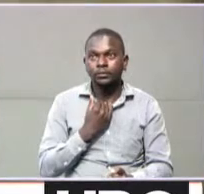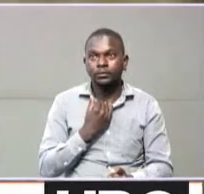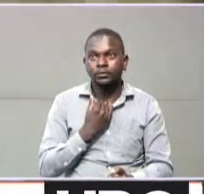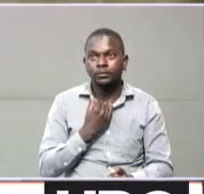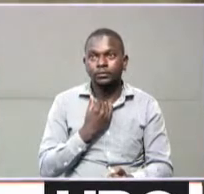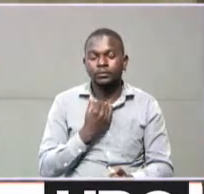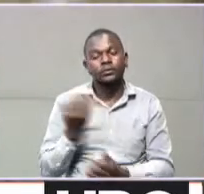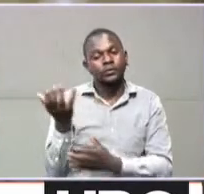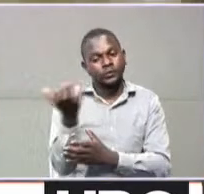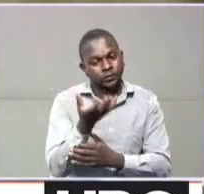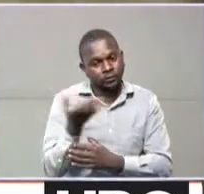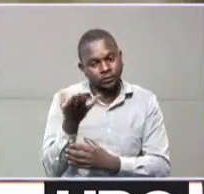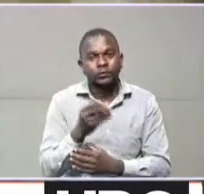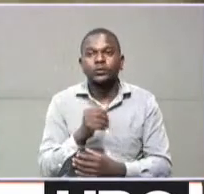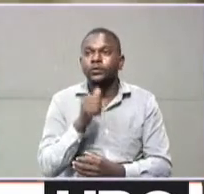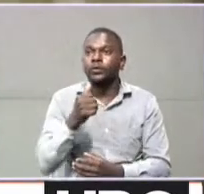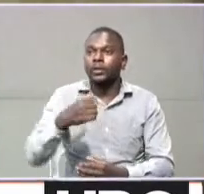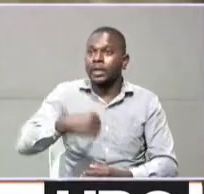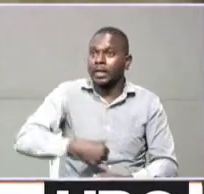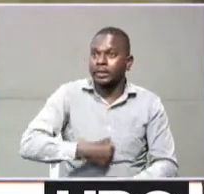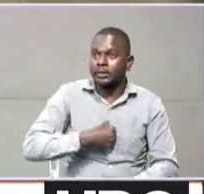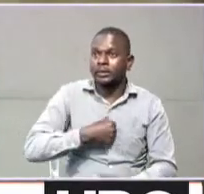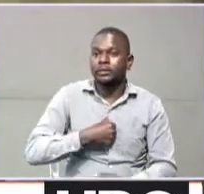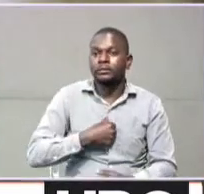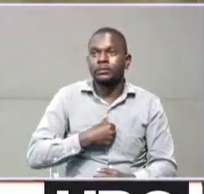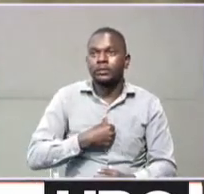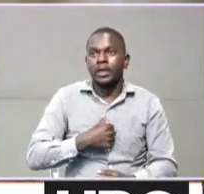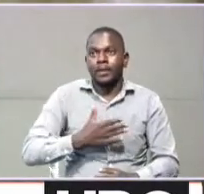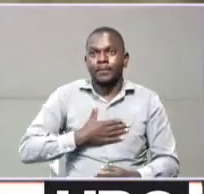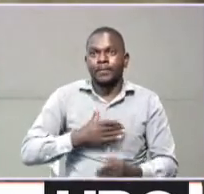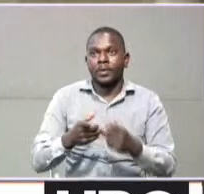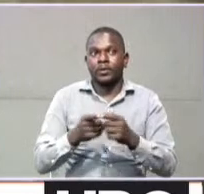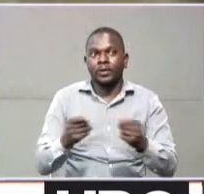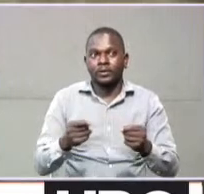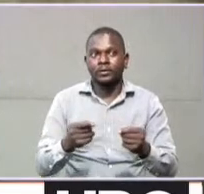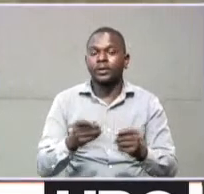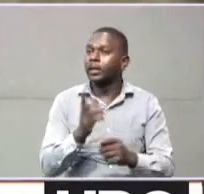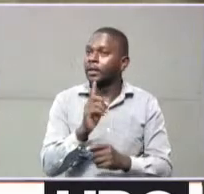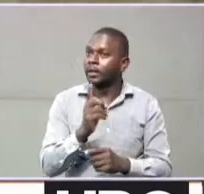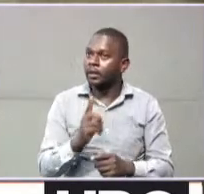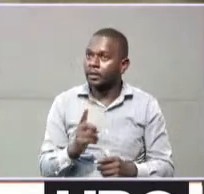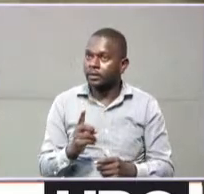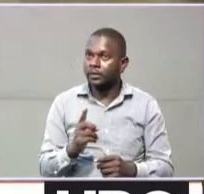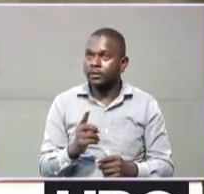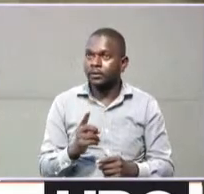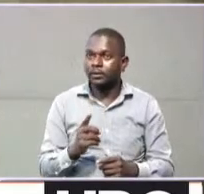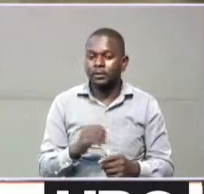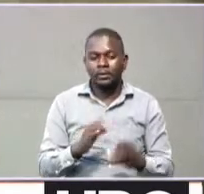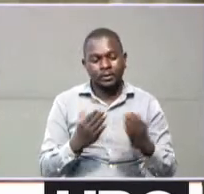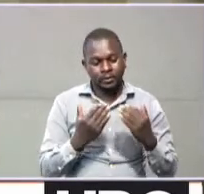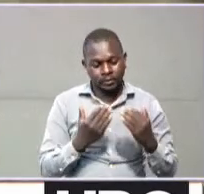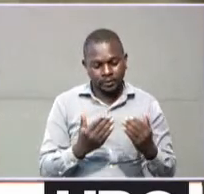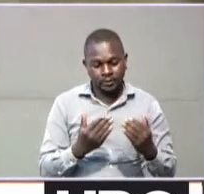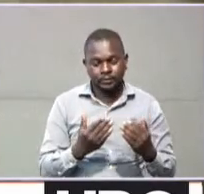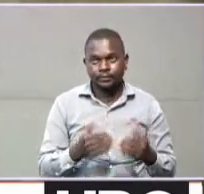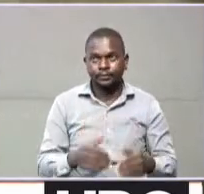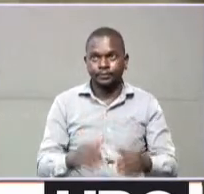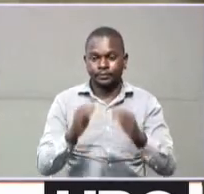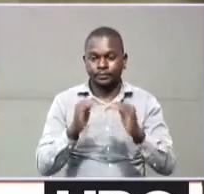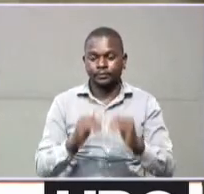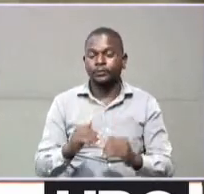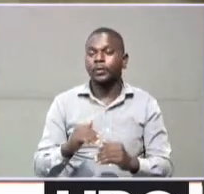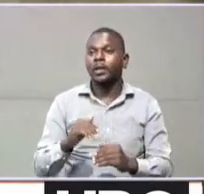scrutinize i don't want us i don't want this to be my word against us you know thank you uh